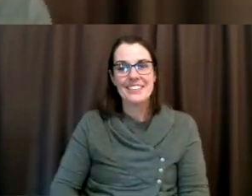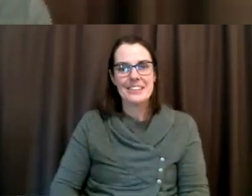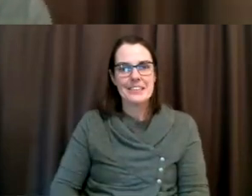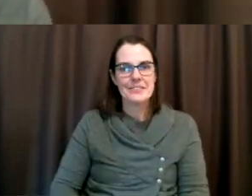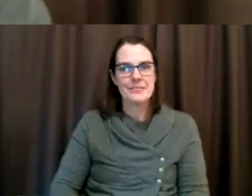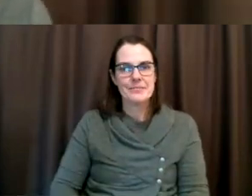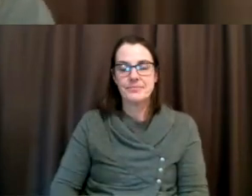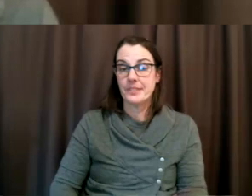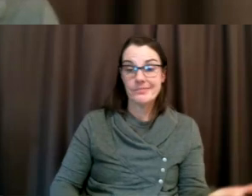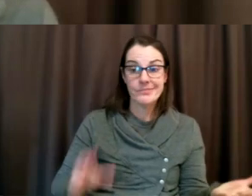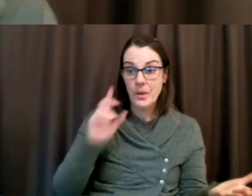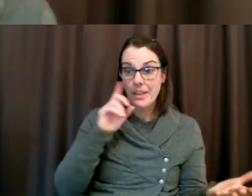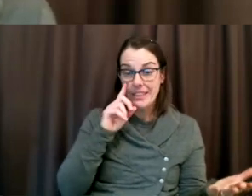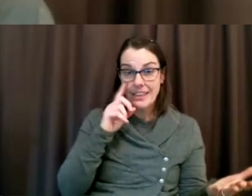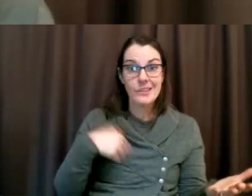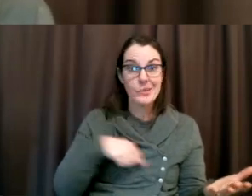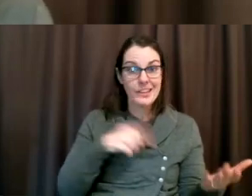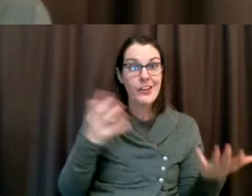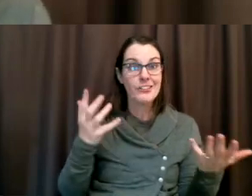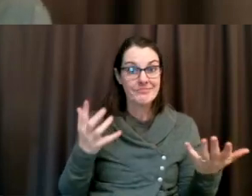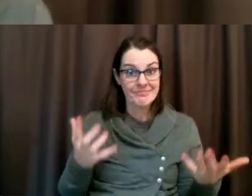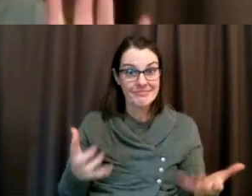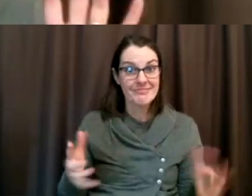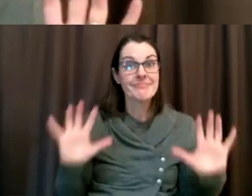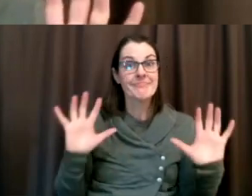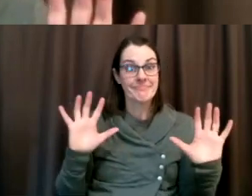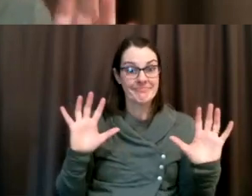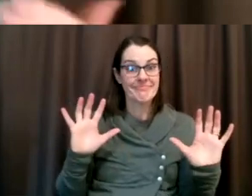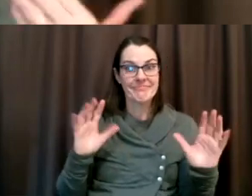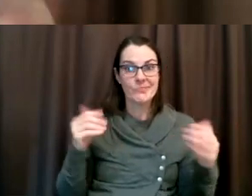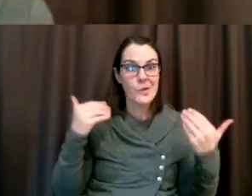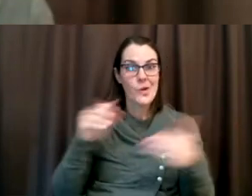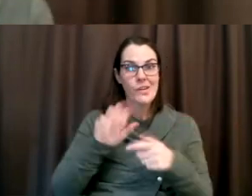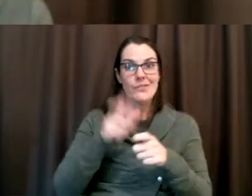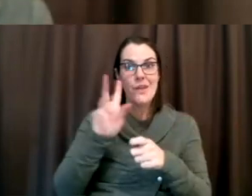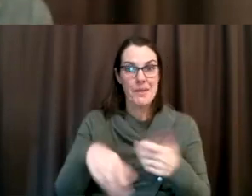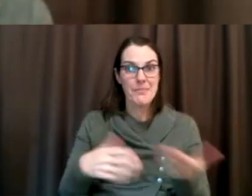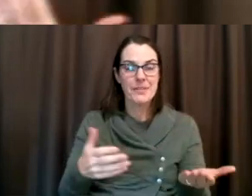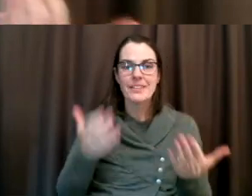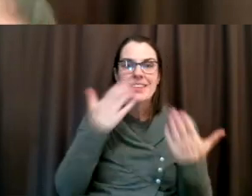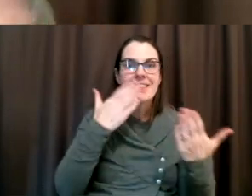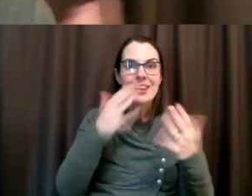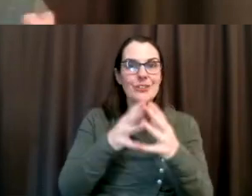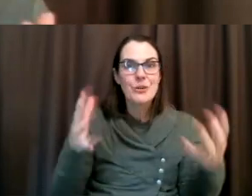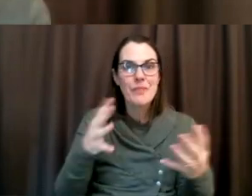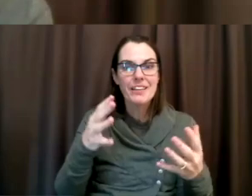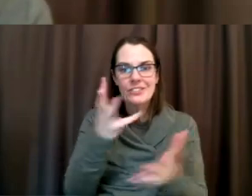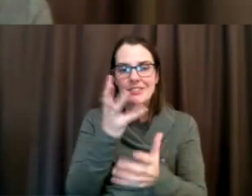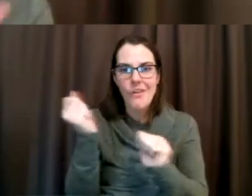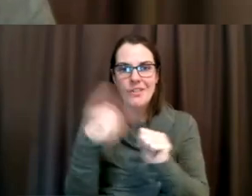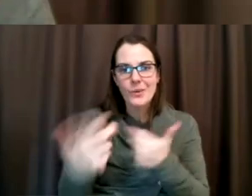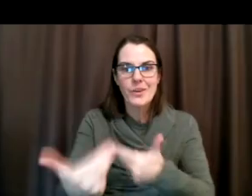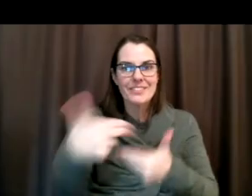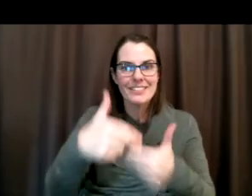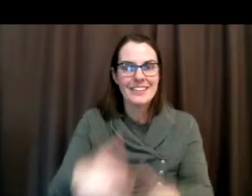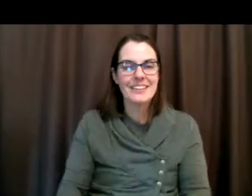I think we are going to wrap things up then. Thanks so much, everyone, for attending. Could